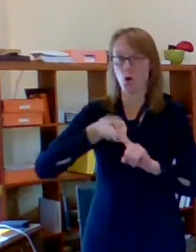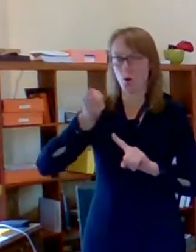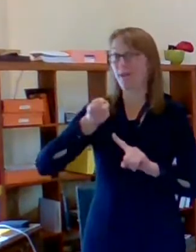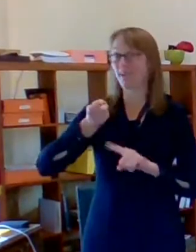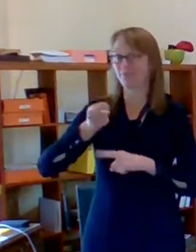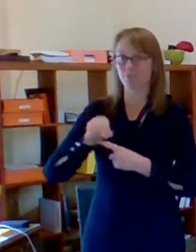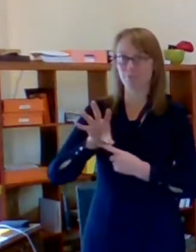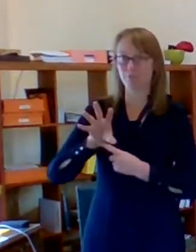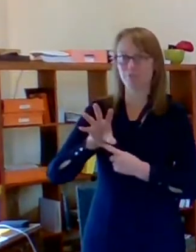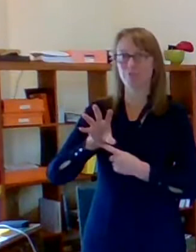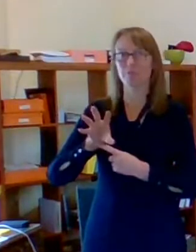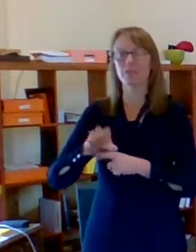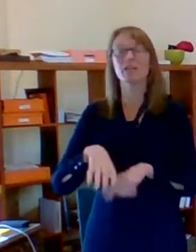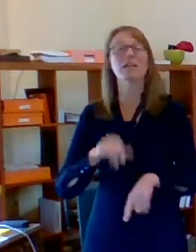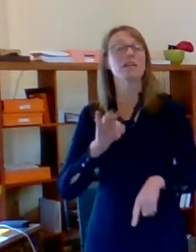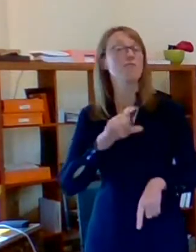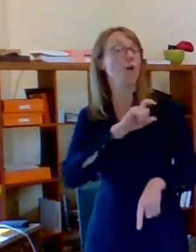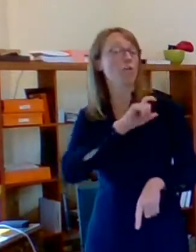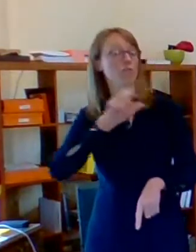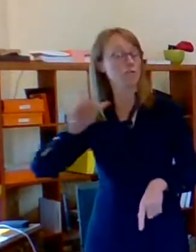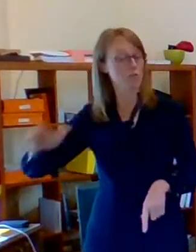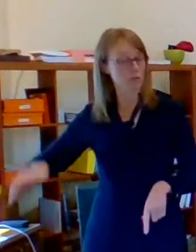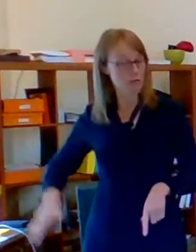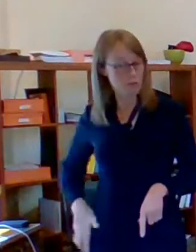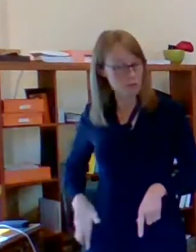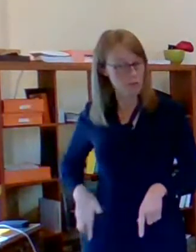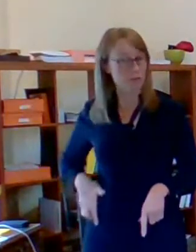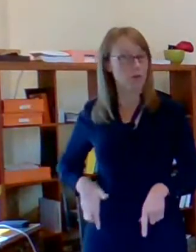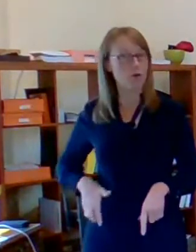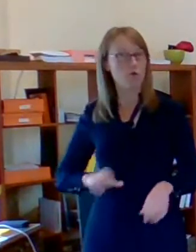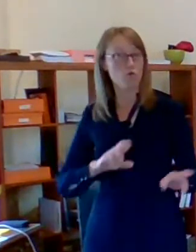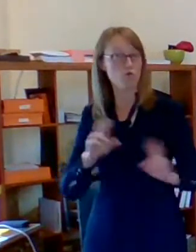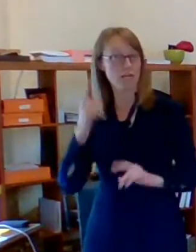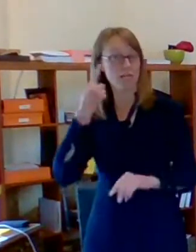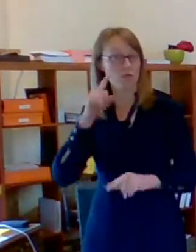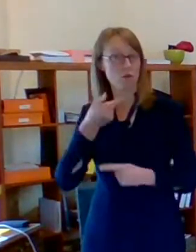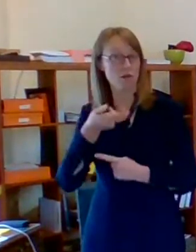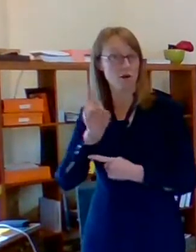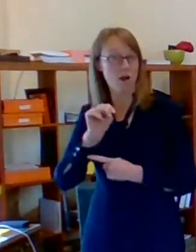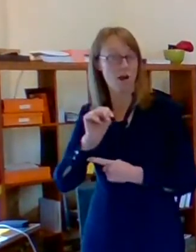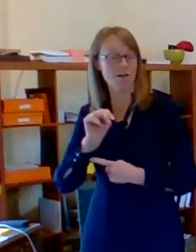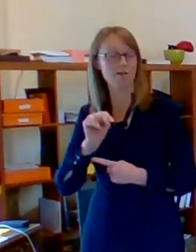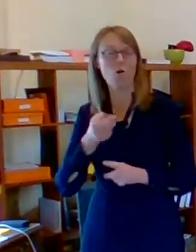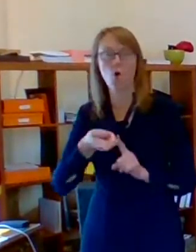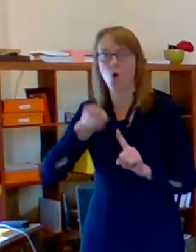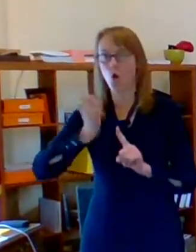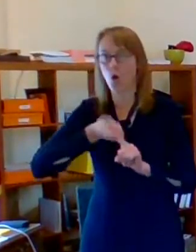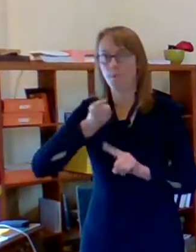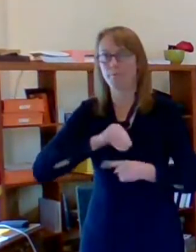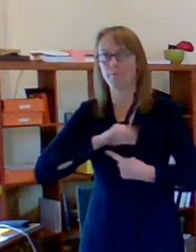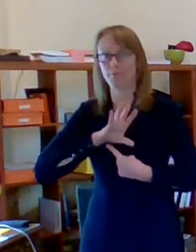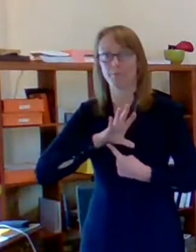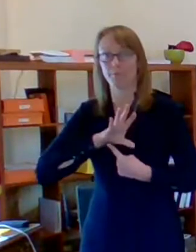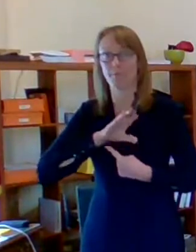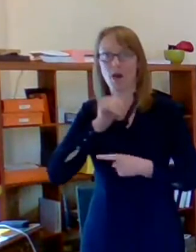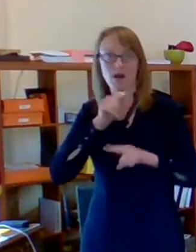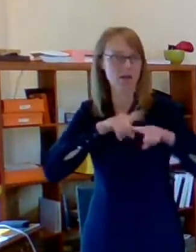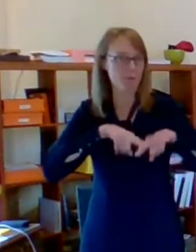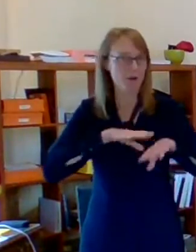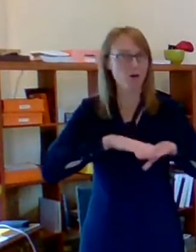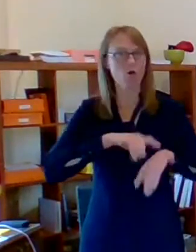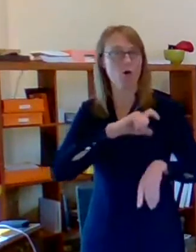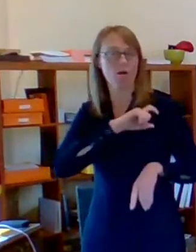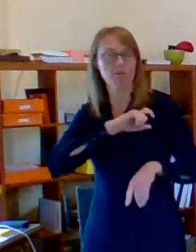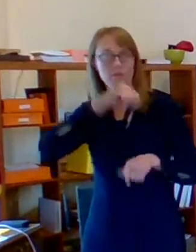an officer reaches for a gun, and all kinds of situations make that camera go on automatically, so it's not dependent on a police